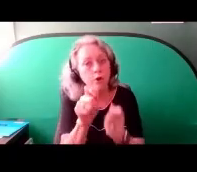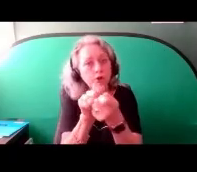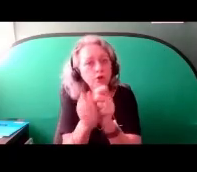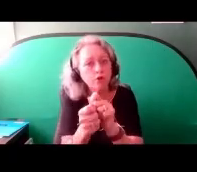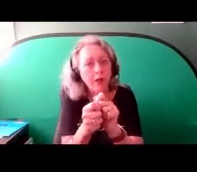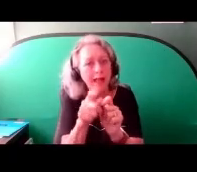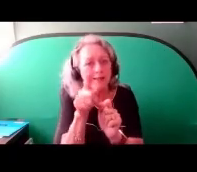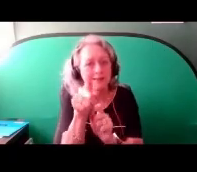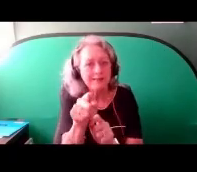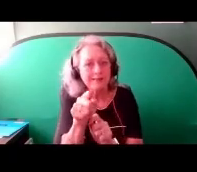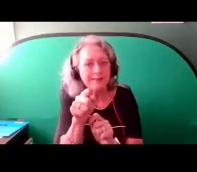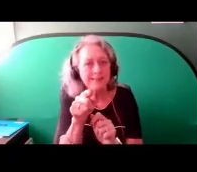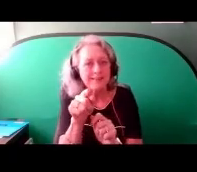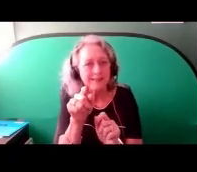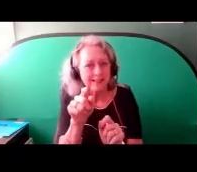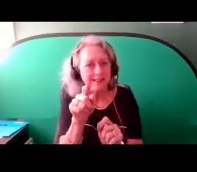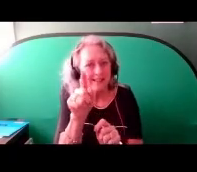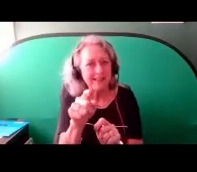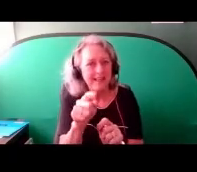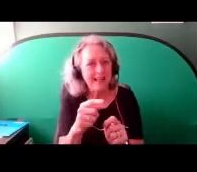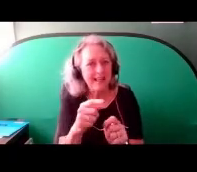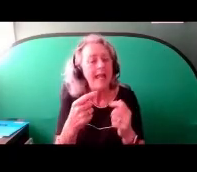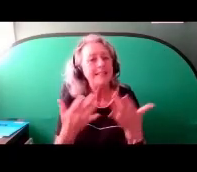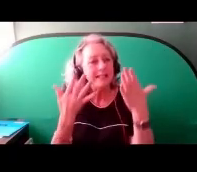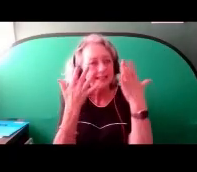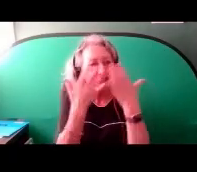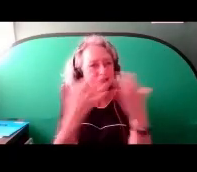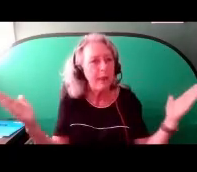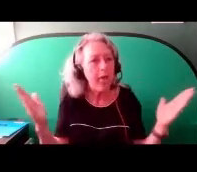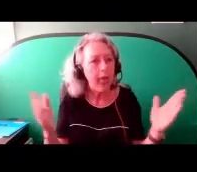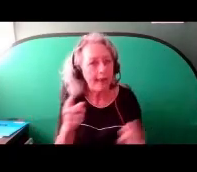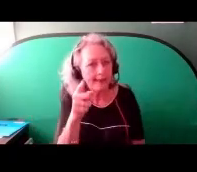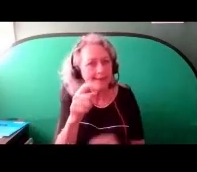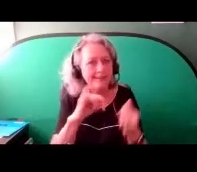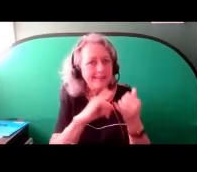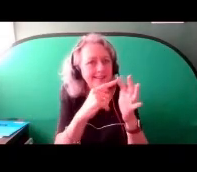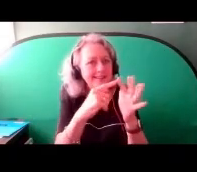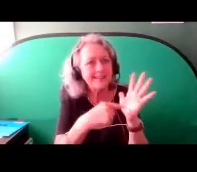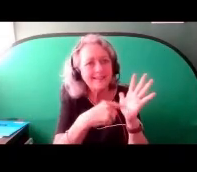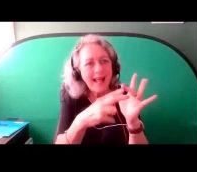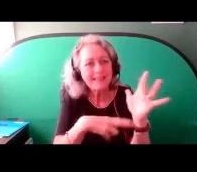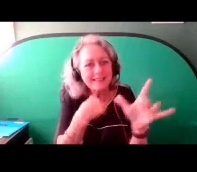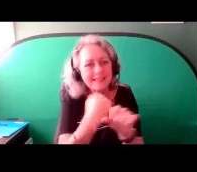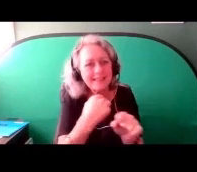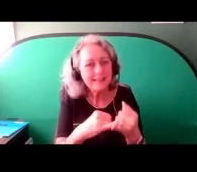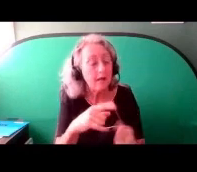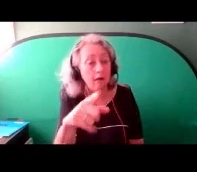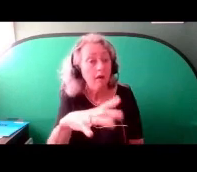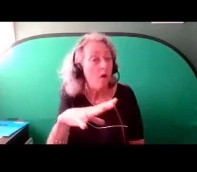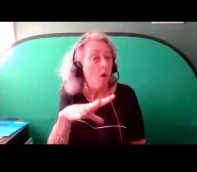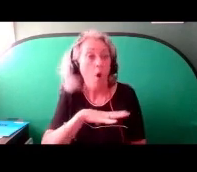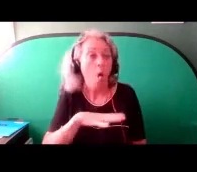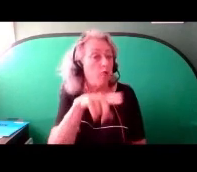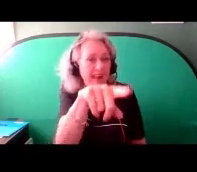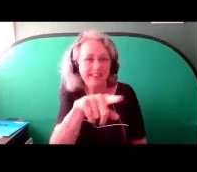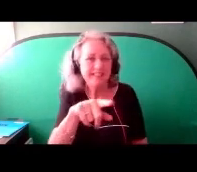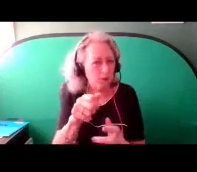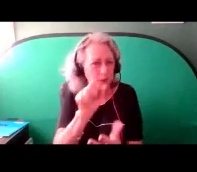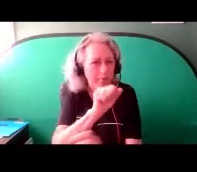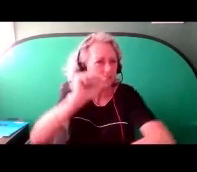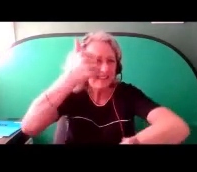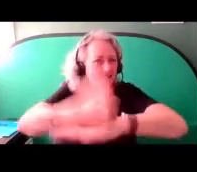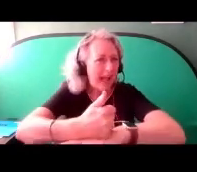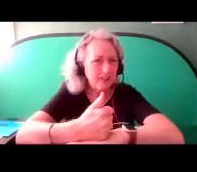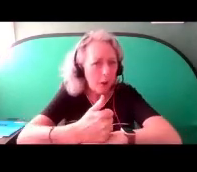accessibility, well, not accessibility settings, just the sort of display settings. Invariably, people have already been into display and brightness, and